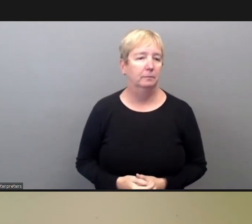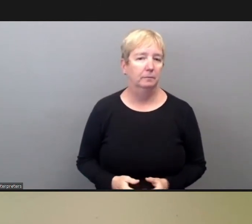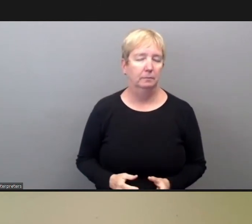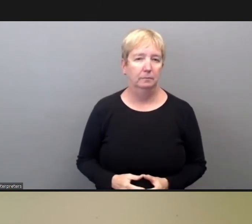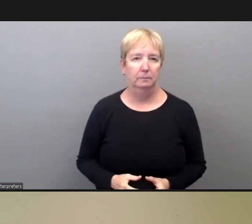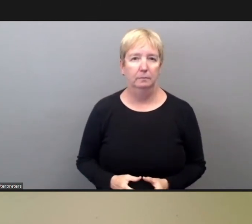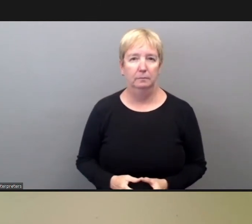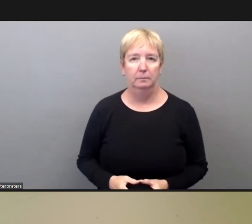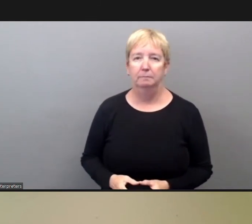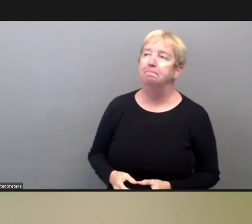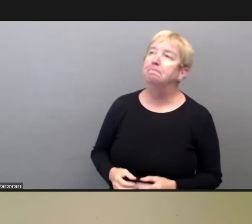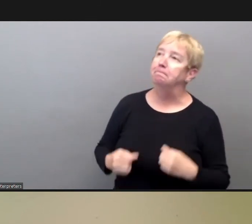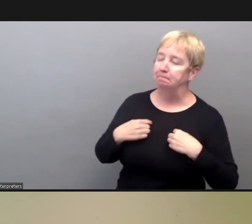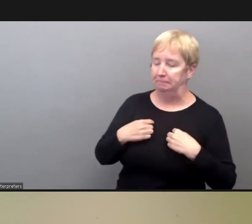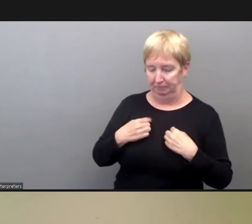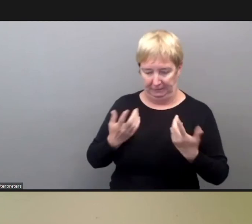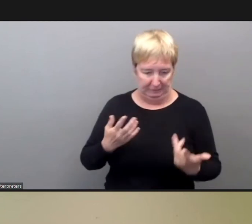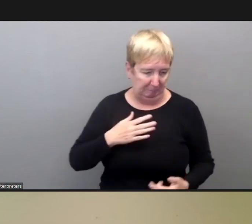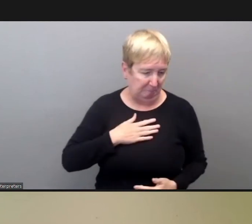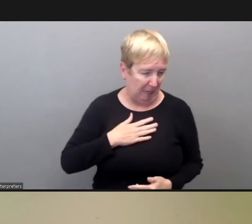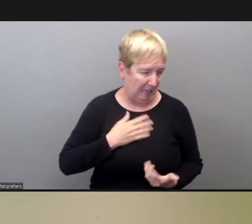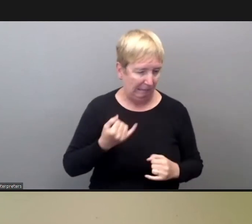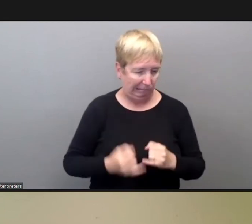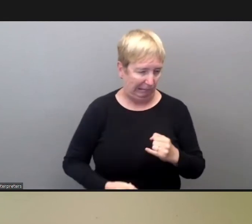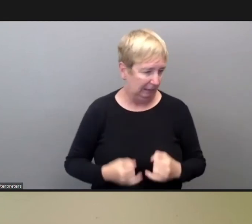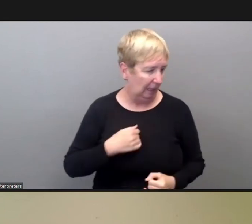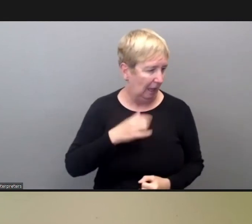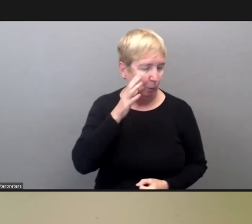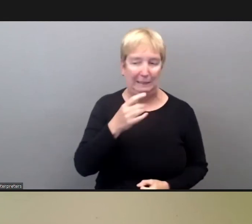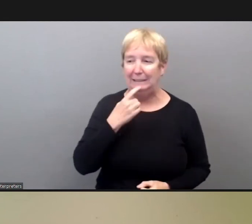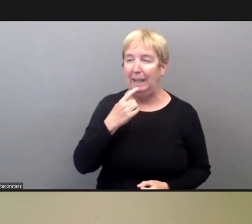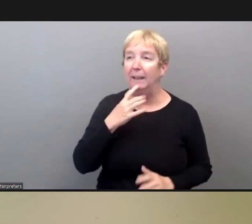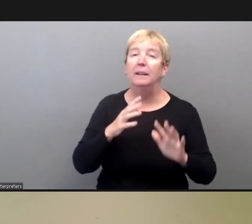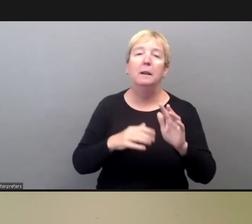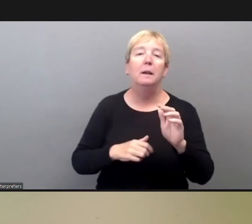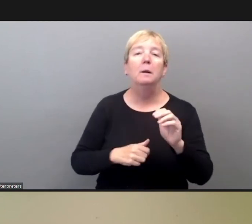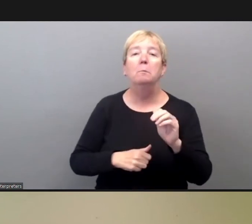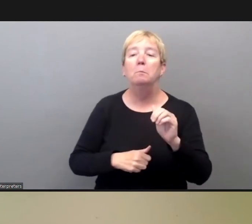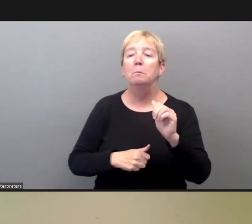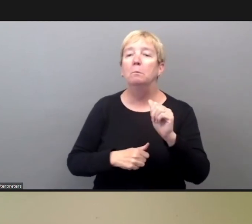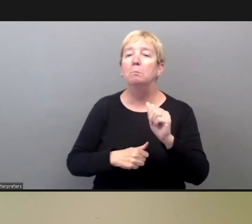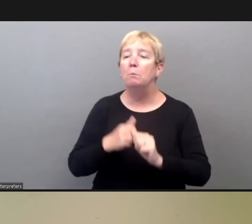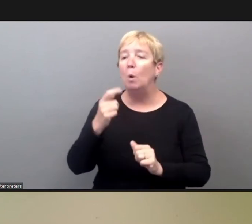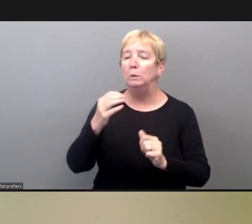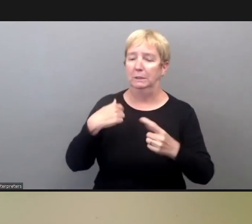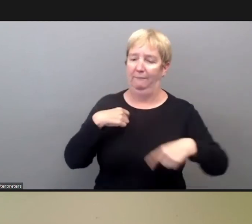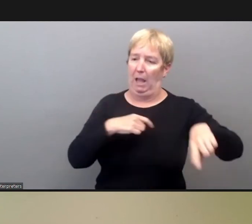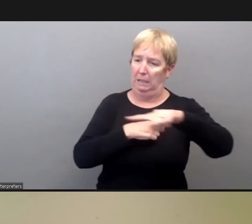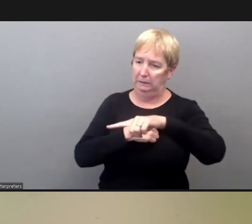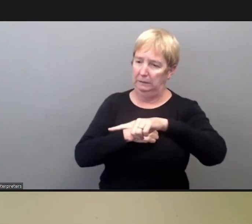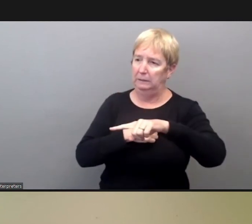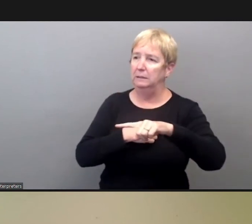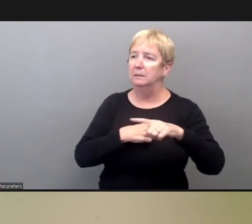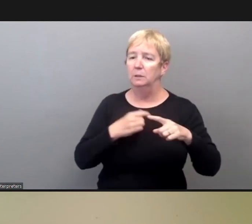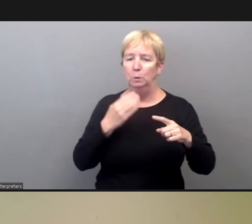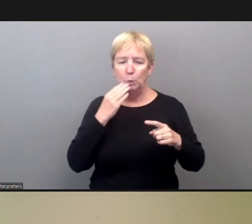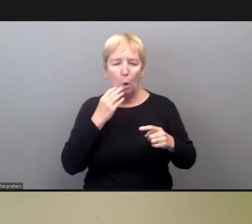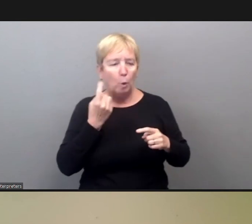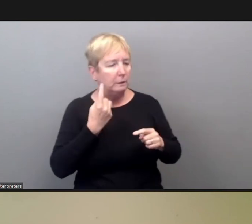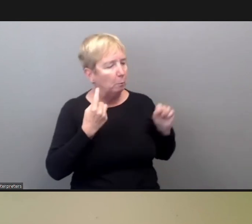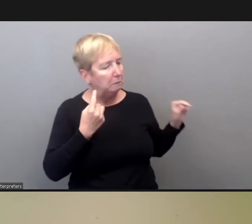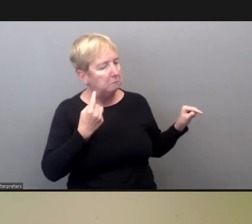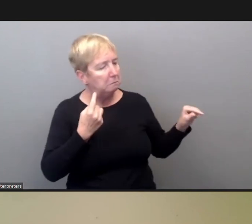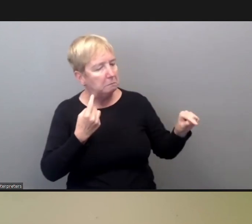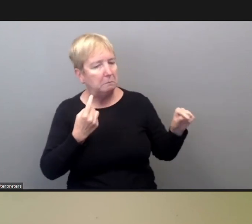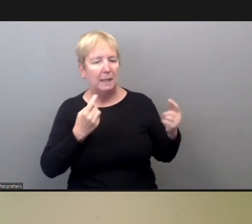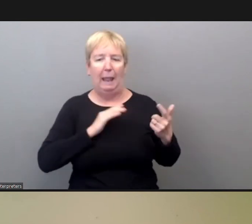And I would just say again that, most of us have a healthcare worker in our extended family or